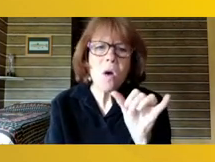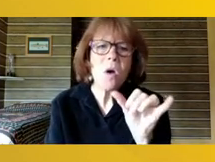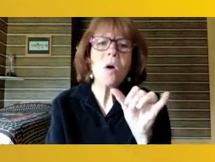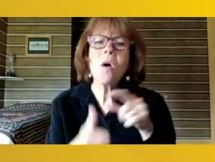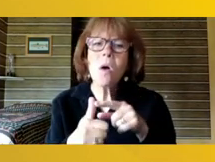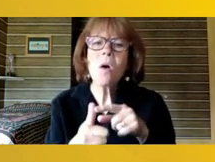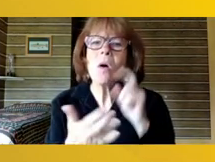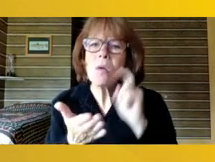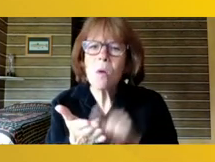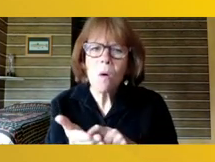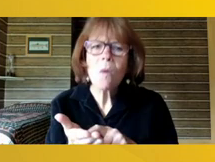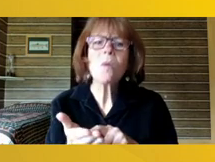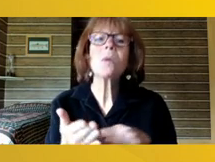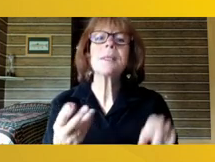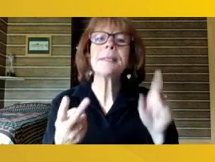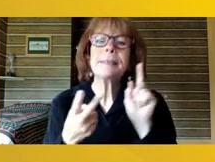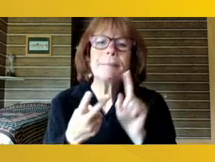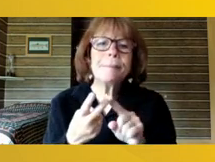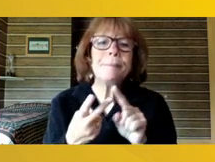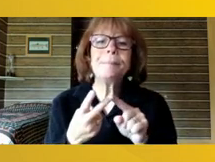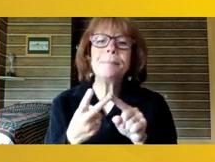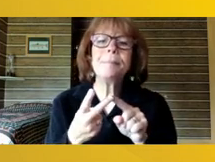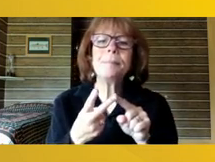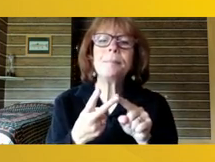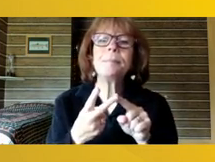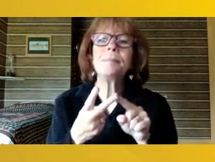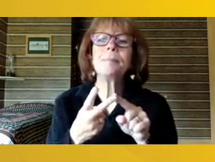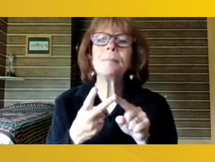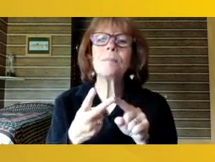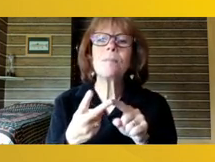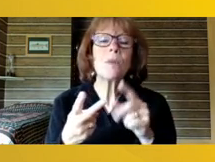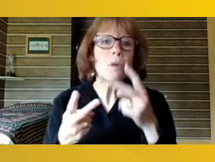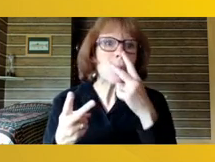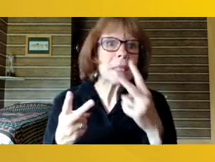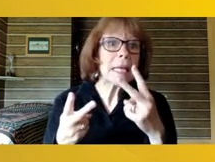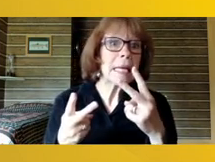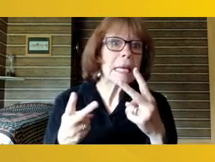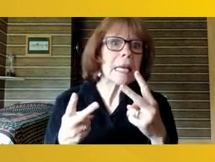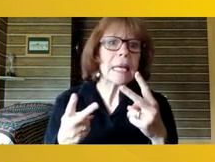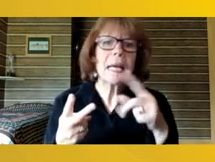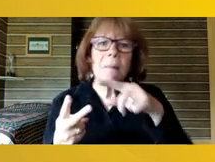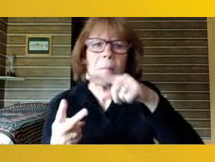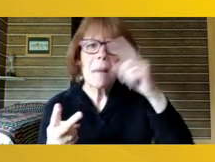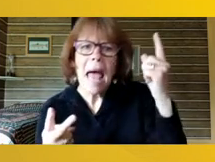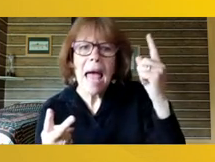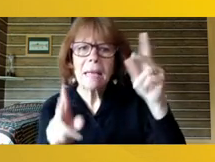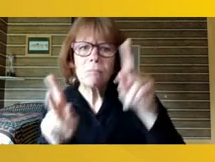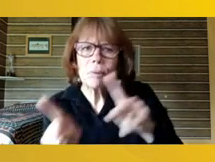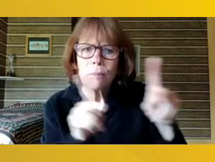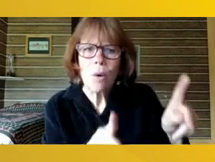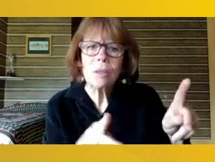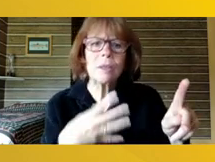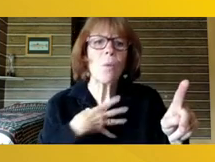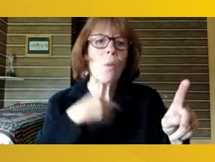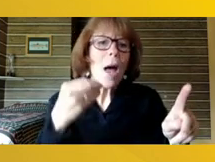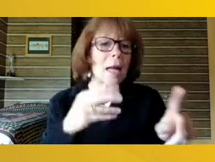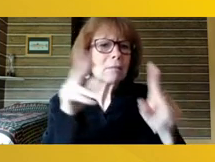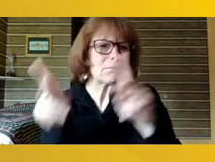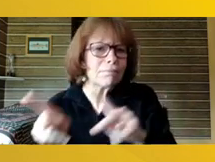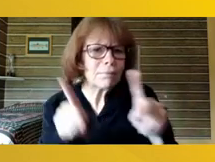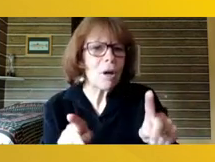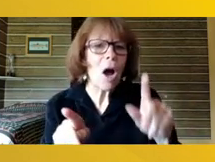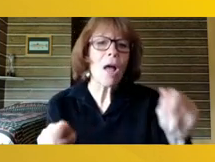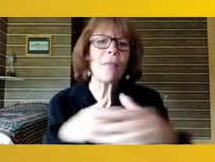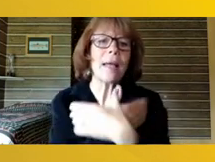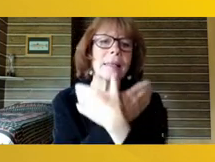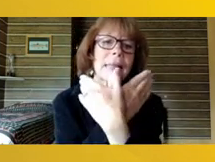you basically use the amount of white versus black on the underside of the tail, at least for humpback whales. You can